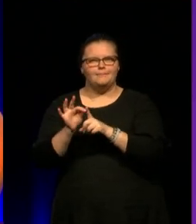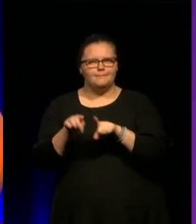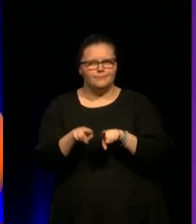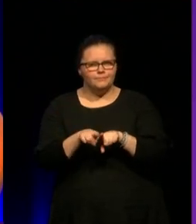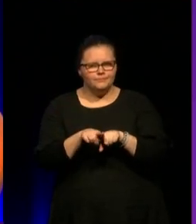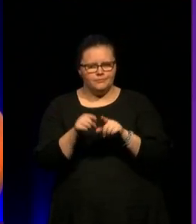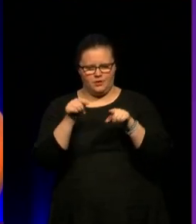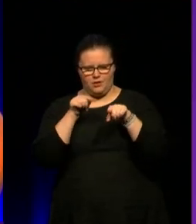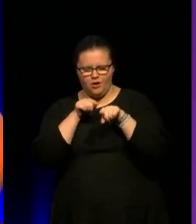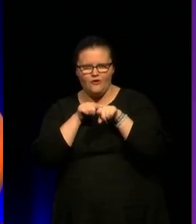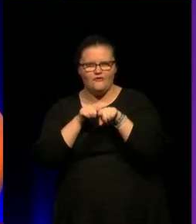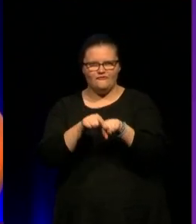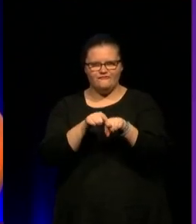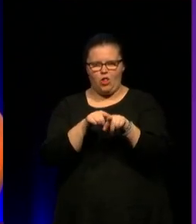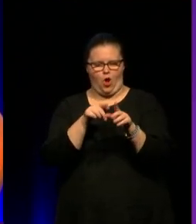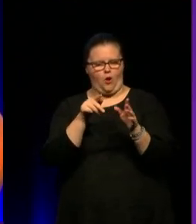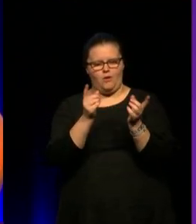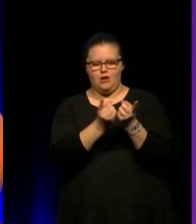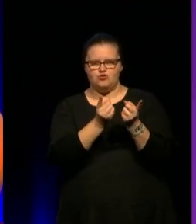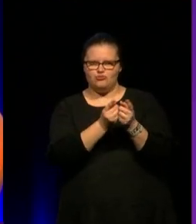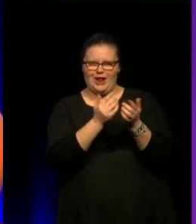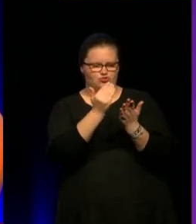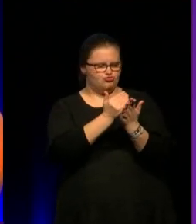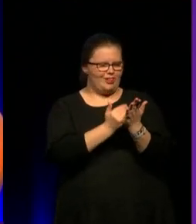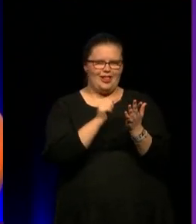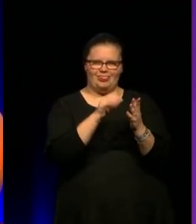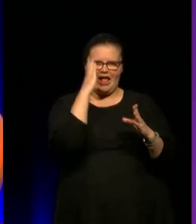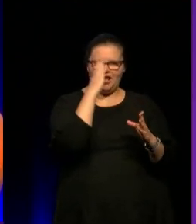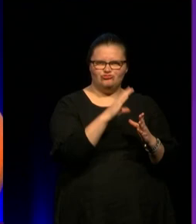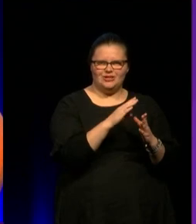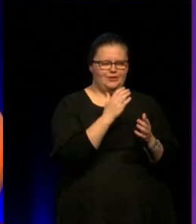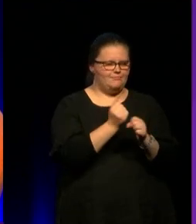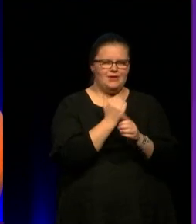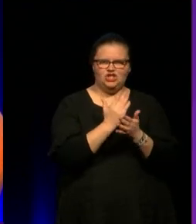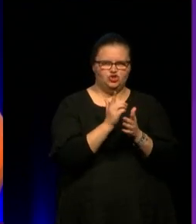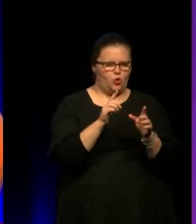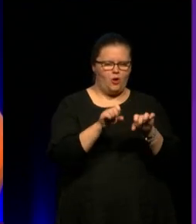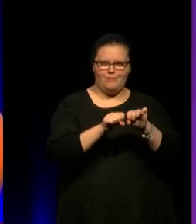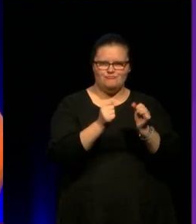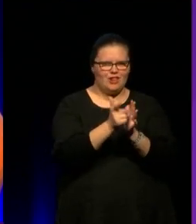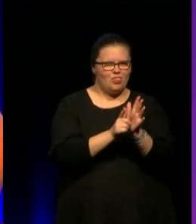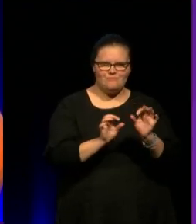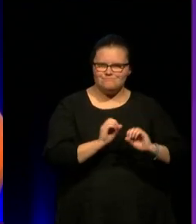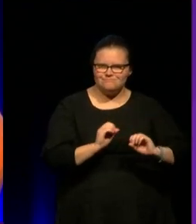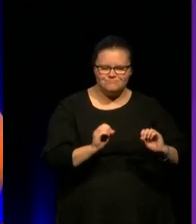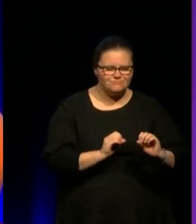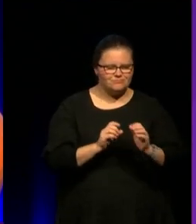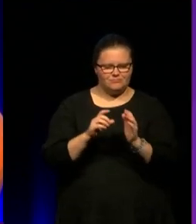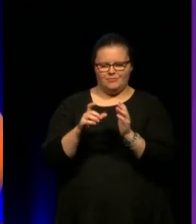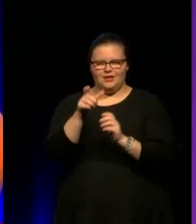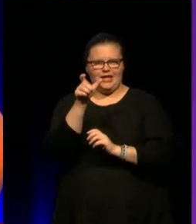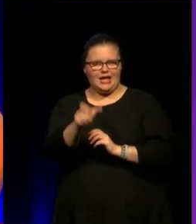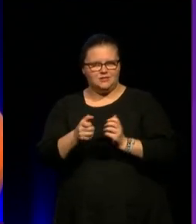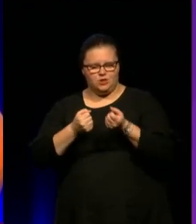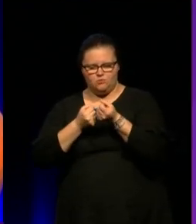adhere to the data privacy regulations in those countries and make sure that you're not breaching those things. Mm. You need to sort out the customer support in each